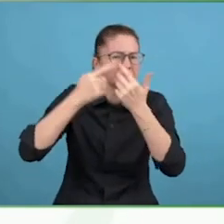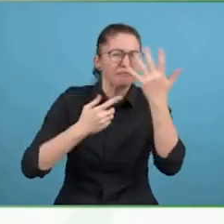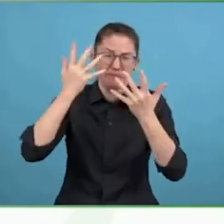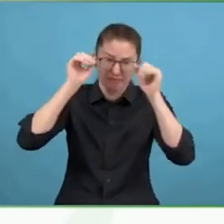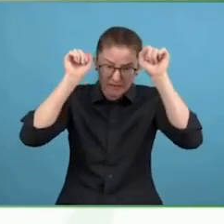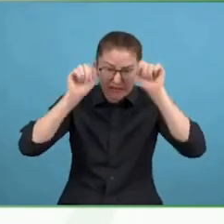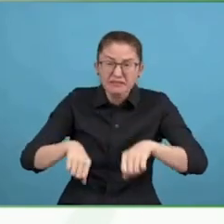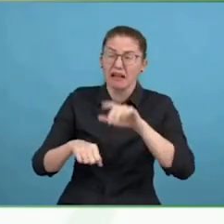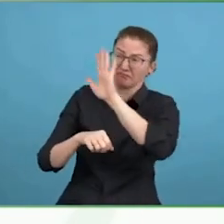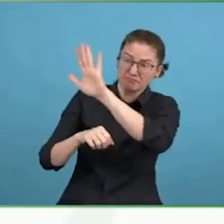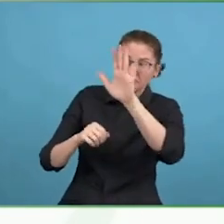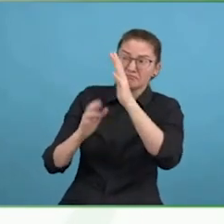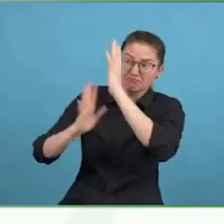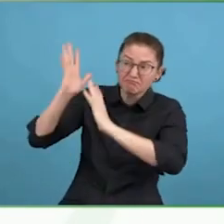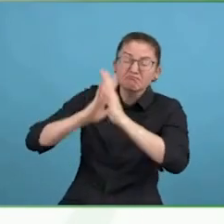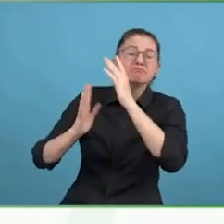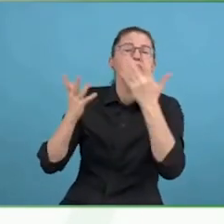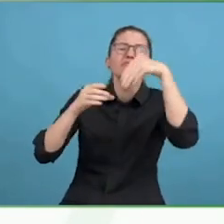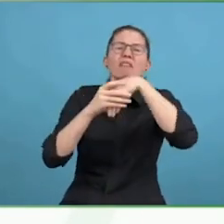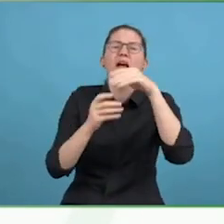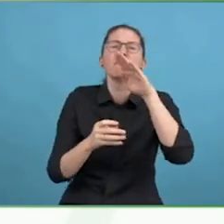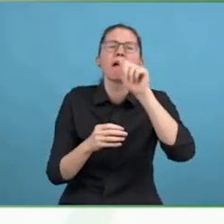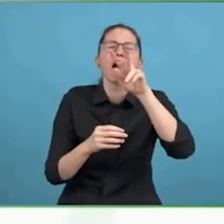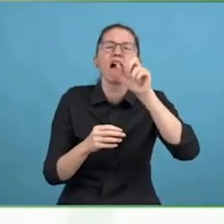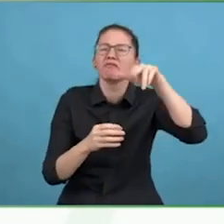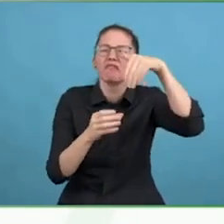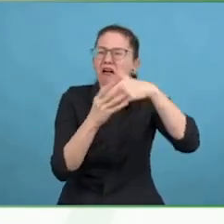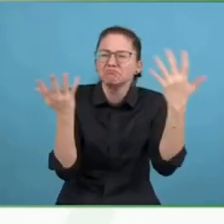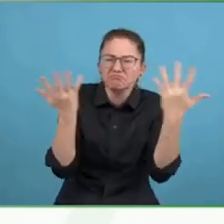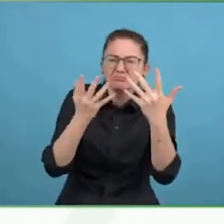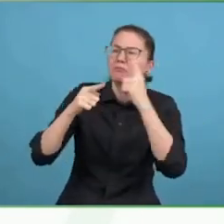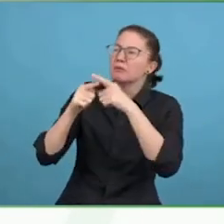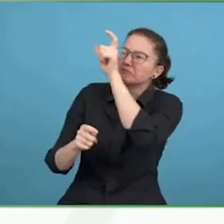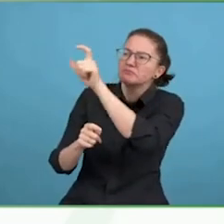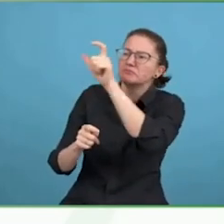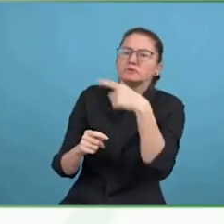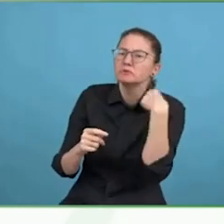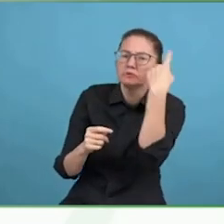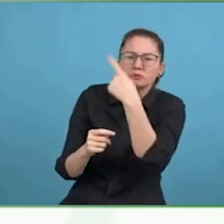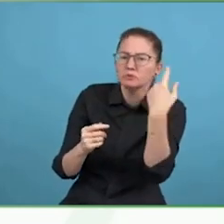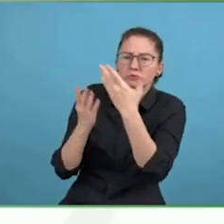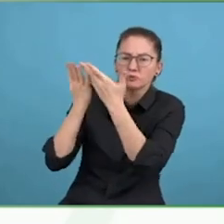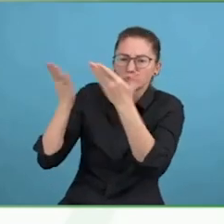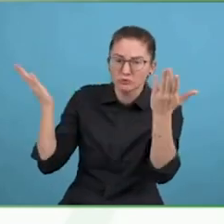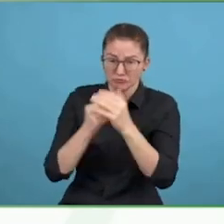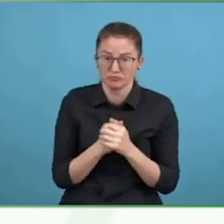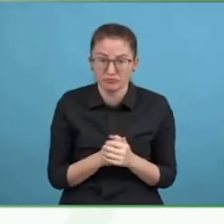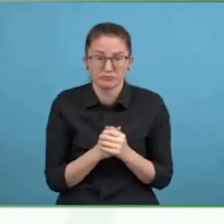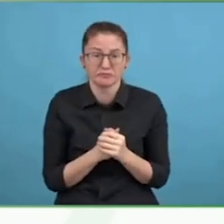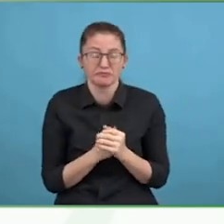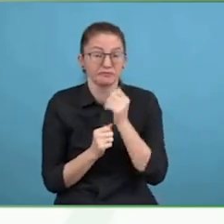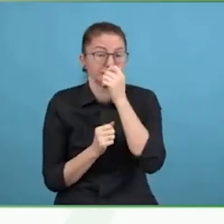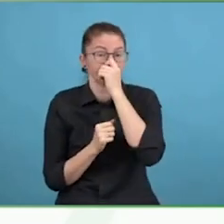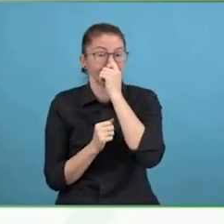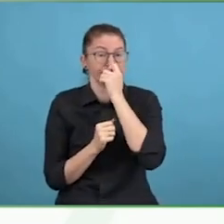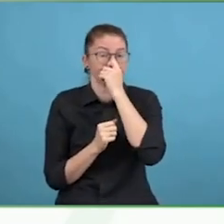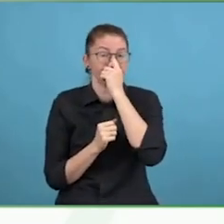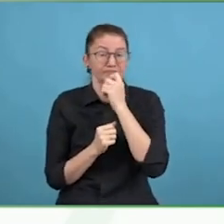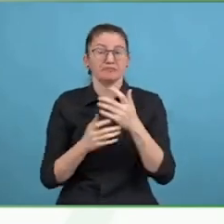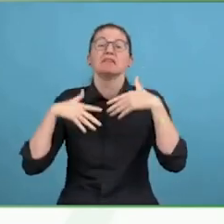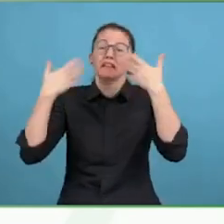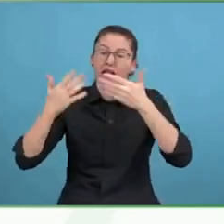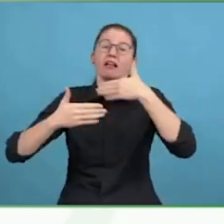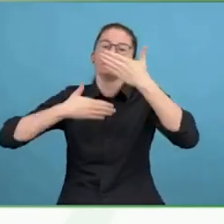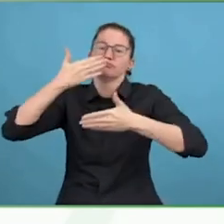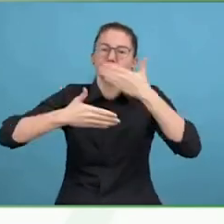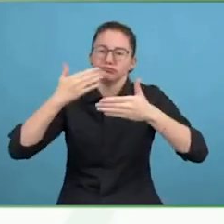unsuccessful. So, fire away, if you could, and tell us a little bit about yourselves and Bavar, if I'm pronouncing that